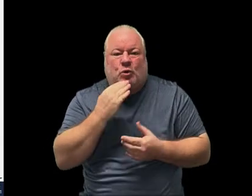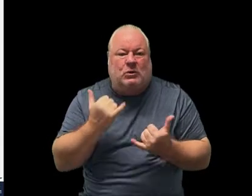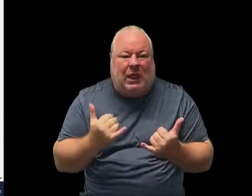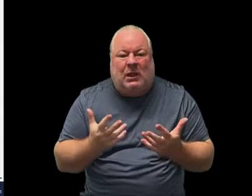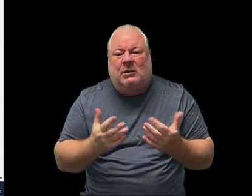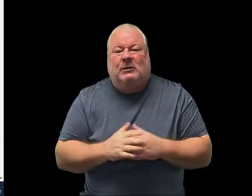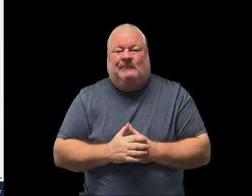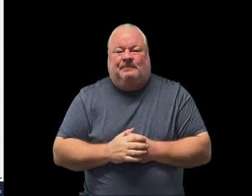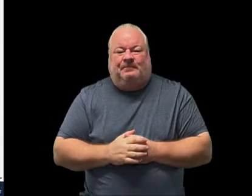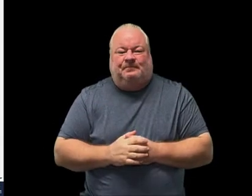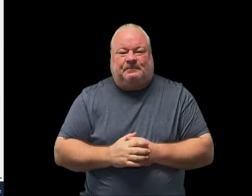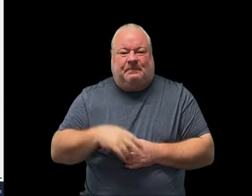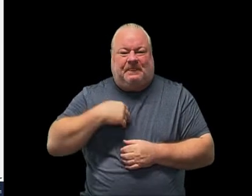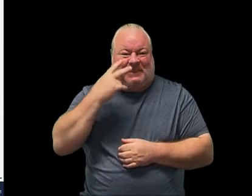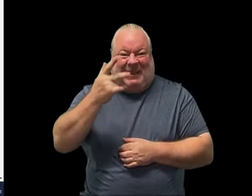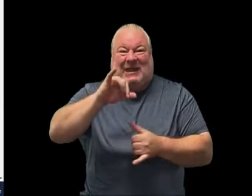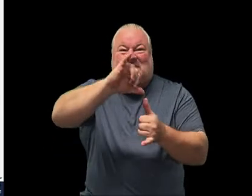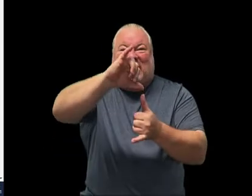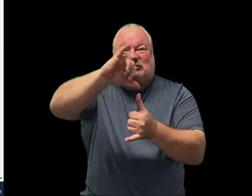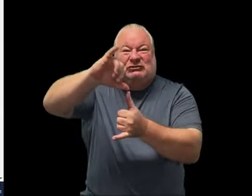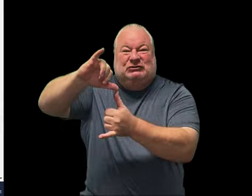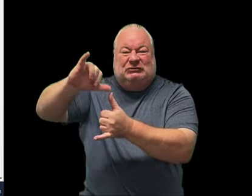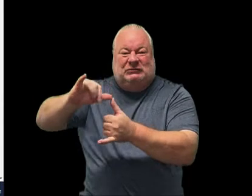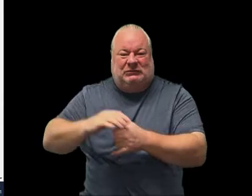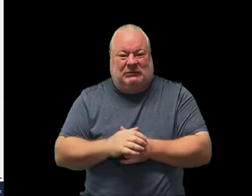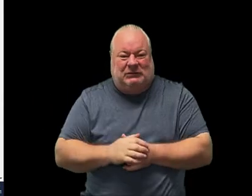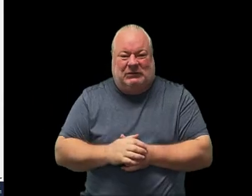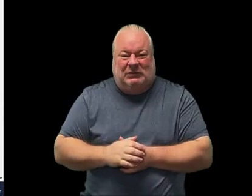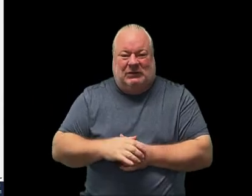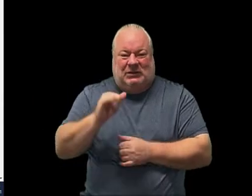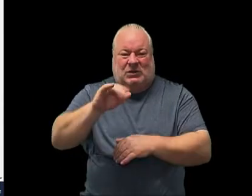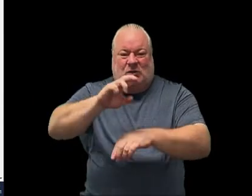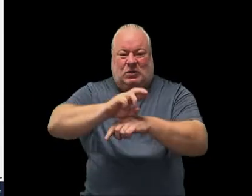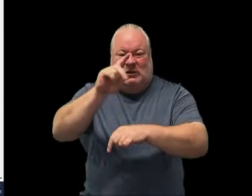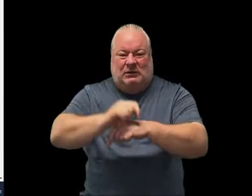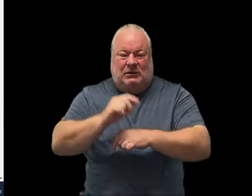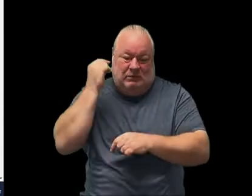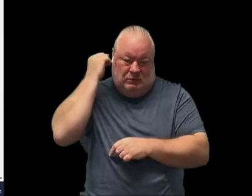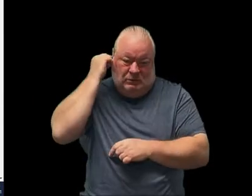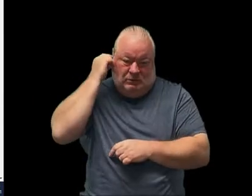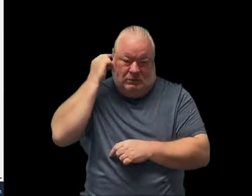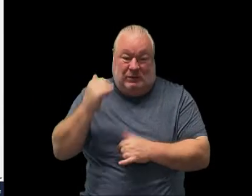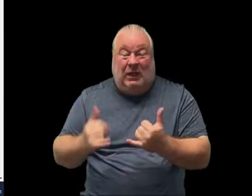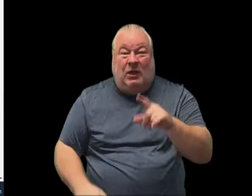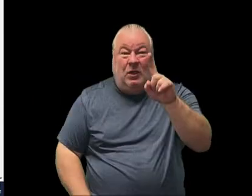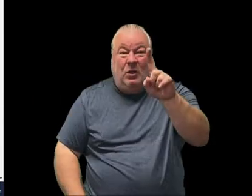many kids have been doing this. Here is Raymond Temple. We have right